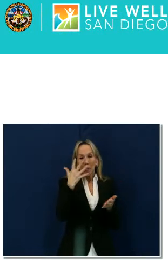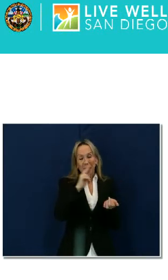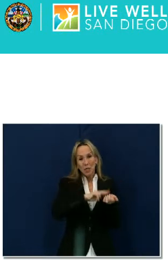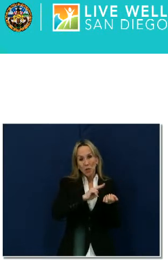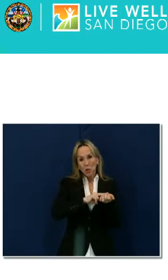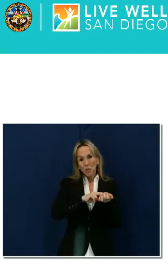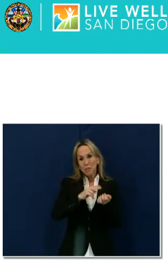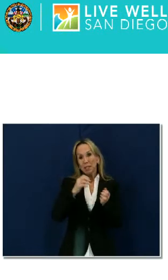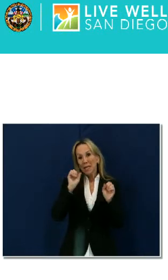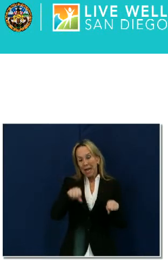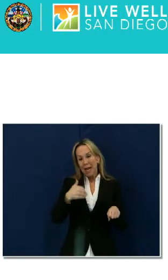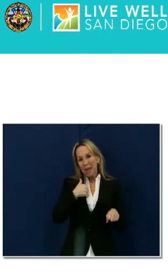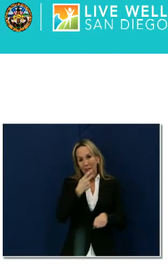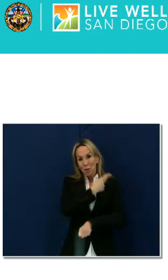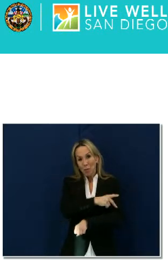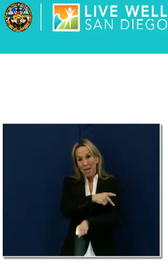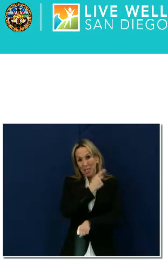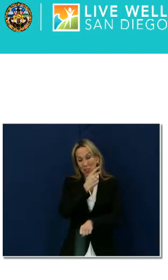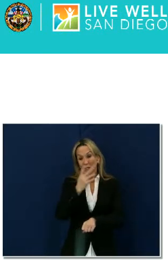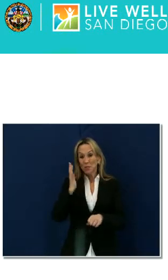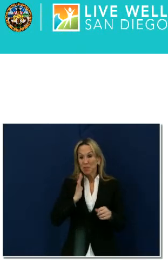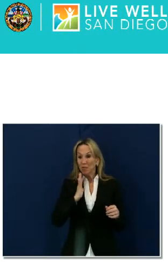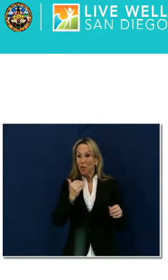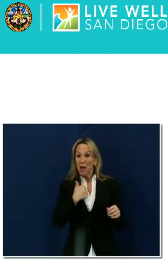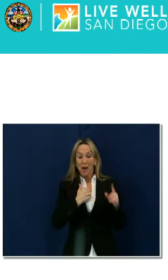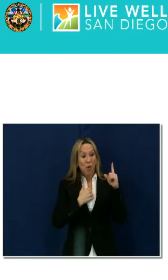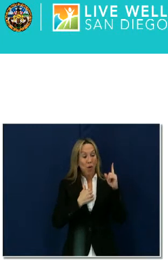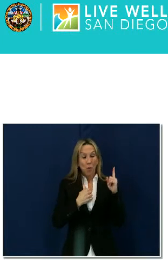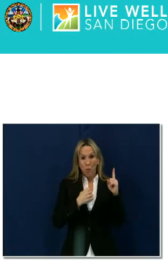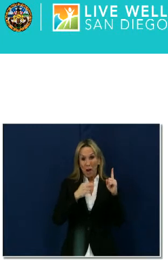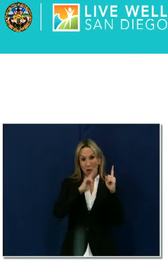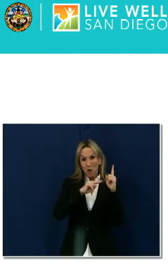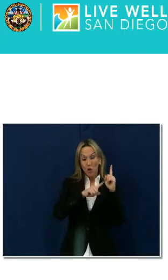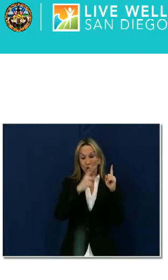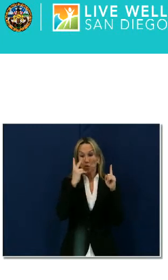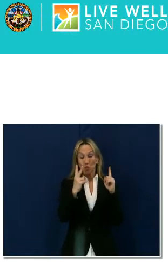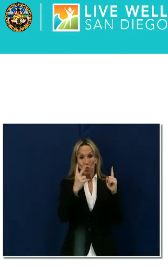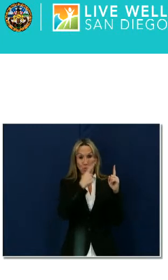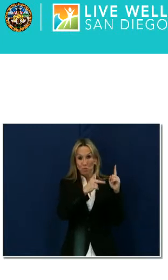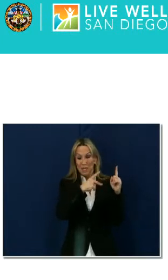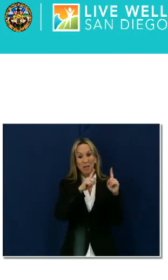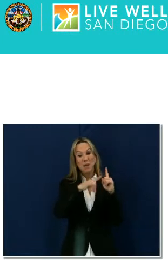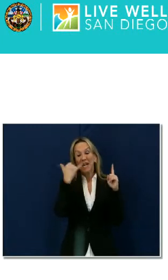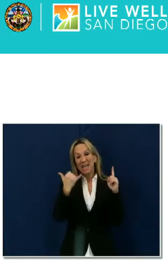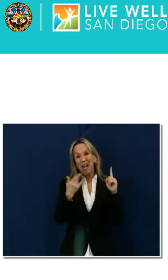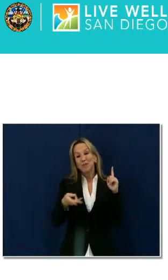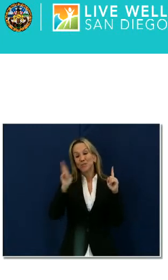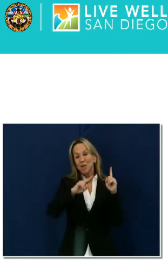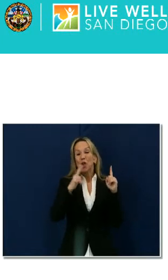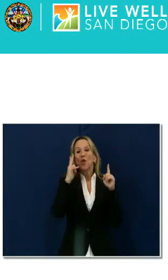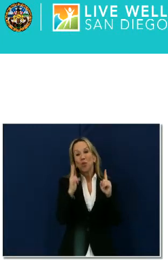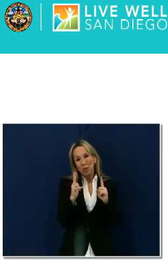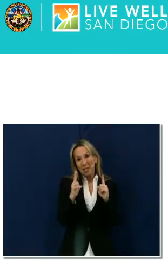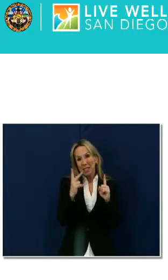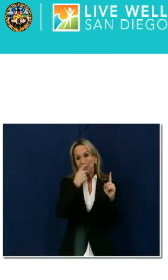staffing needs in some facilities. And those facilities or types of facilities include ICU